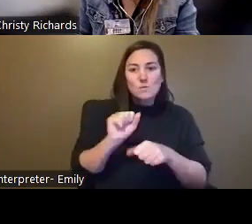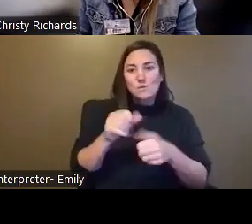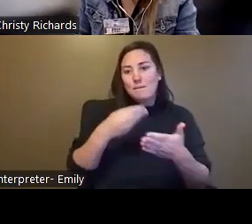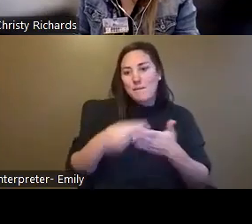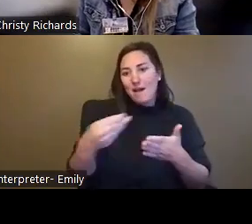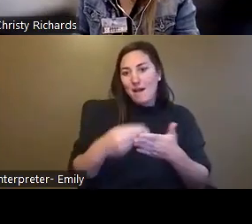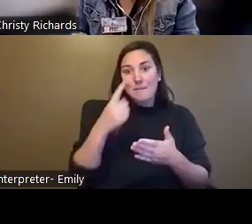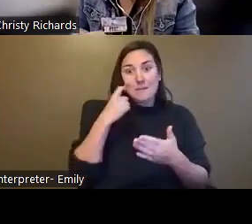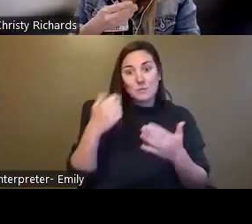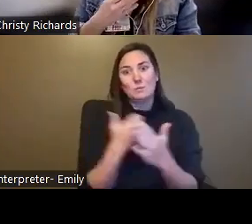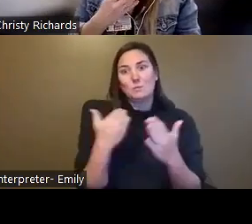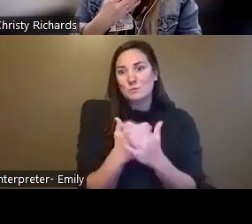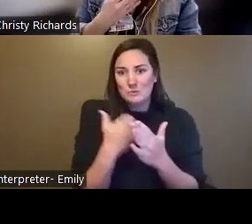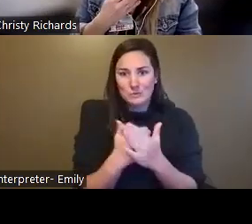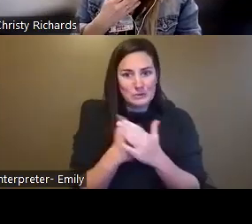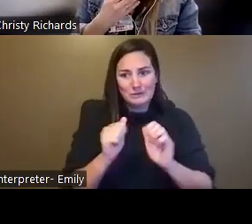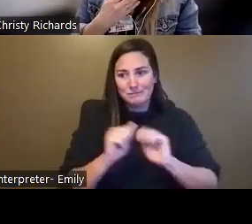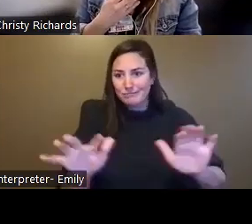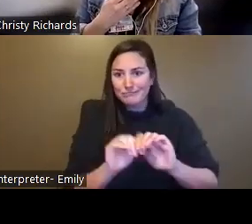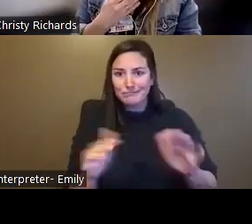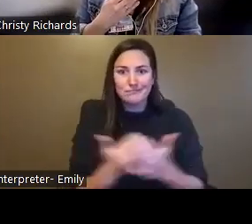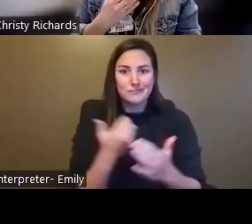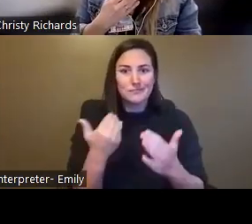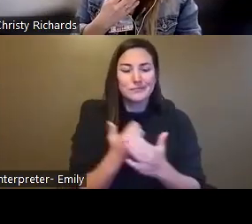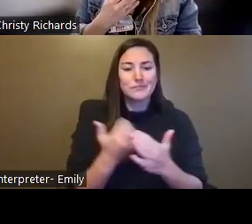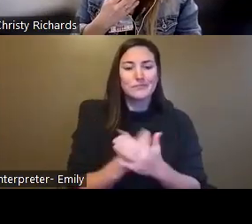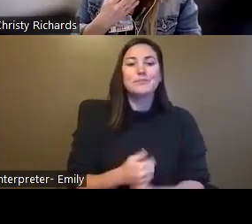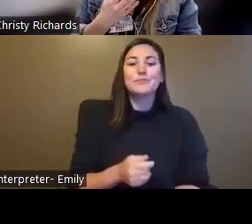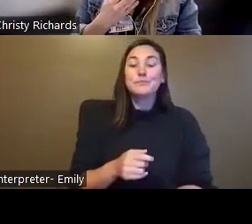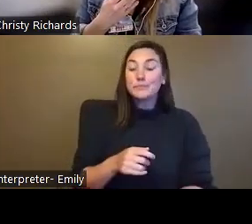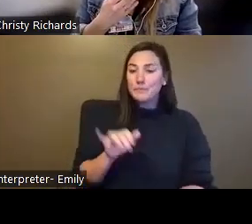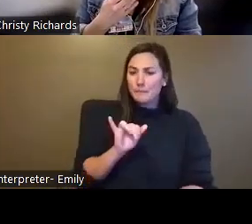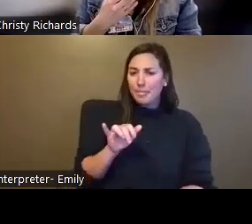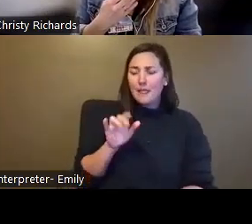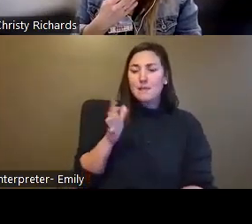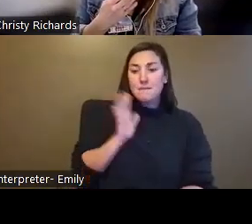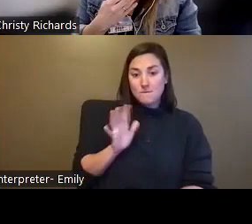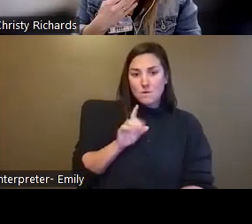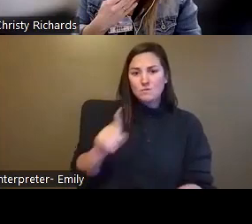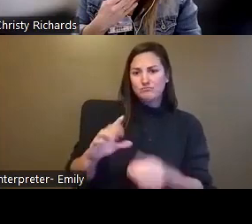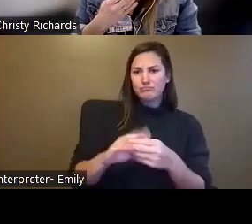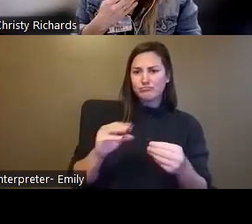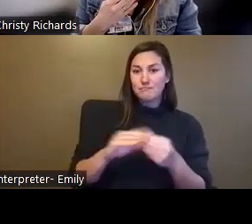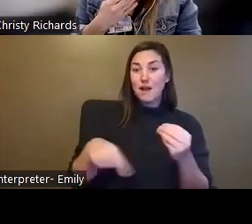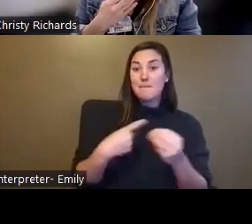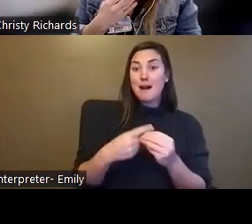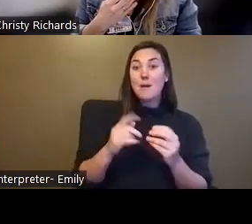out. And earlier you were speaking about the vaping cannabis